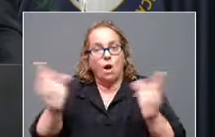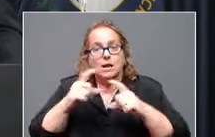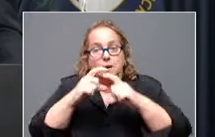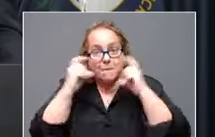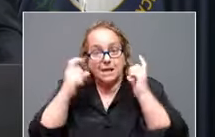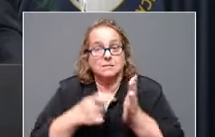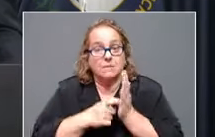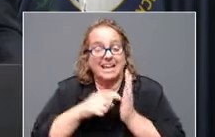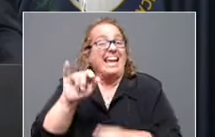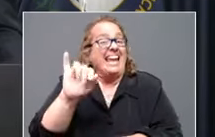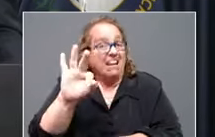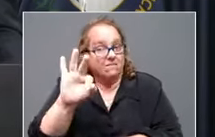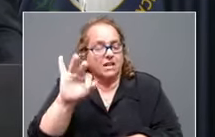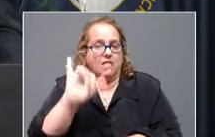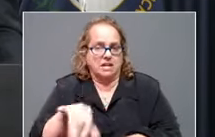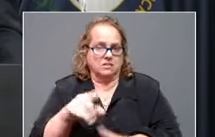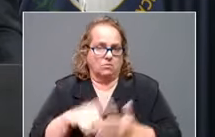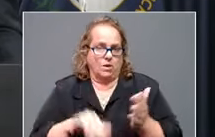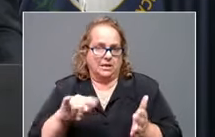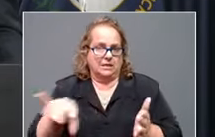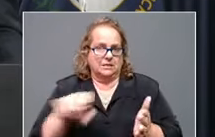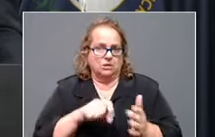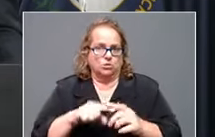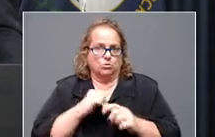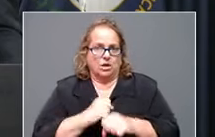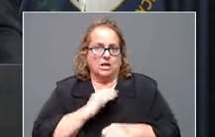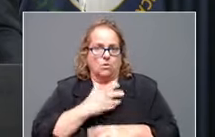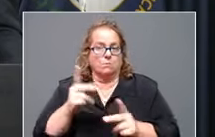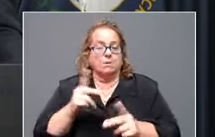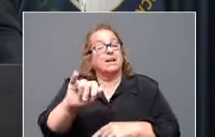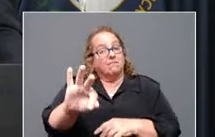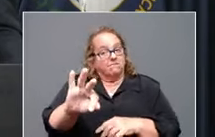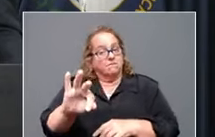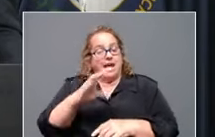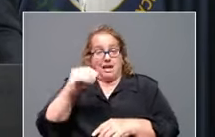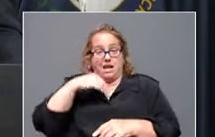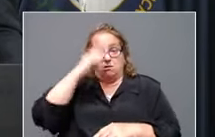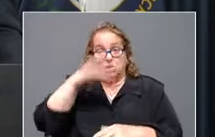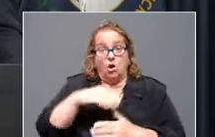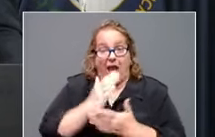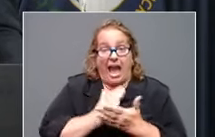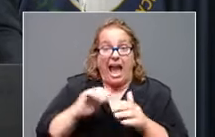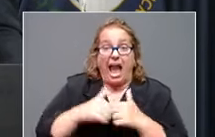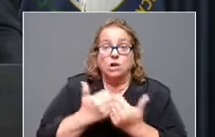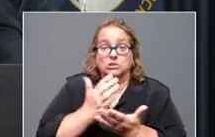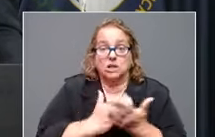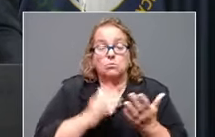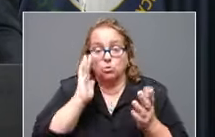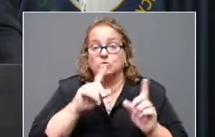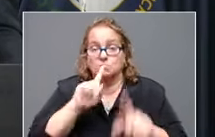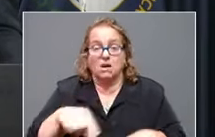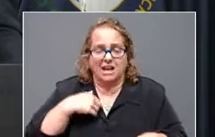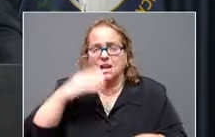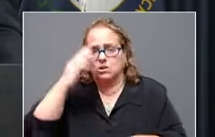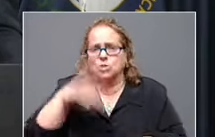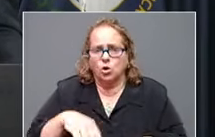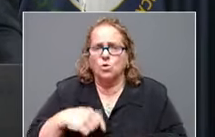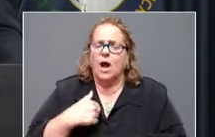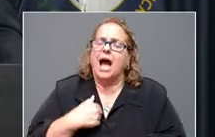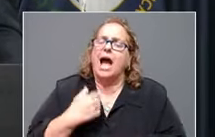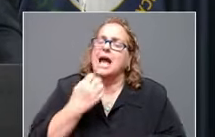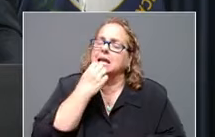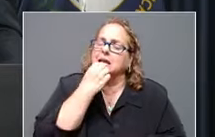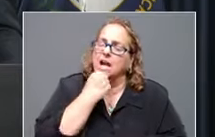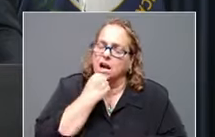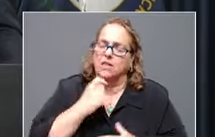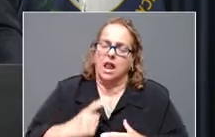that's what it takes to protect our people. And I know how some will respond to that, but I care about the lives and health of our people a